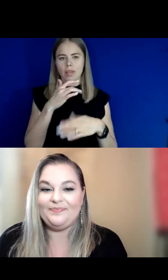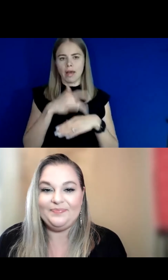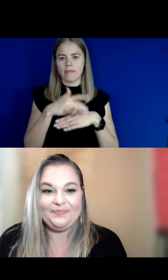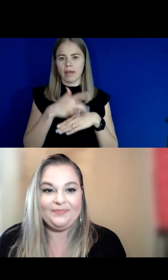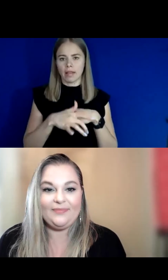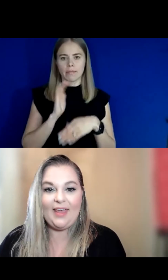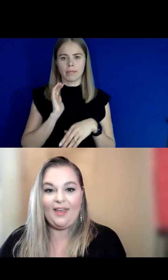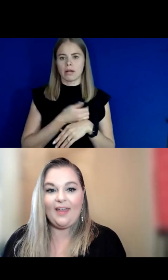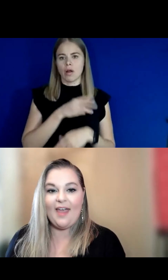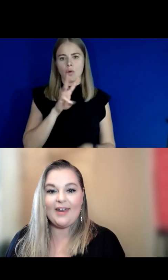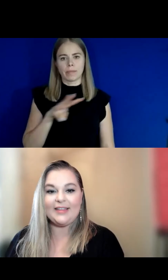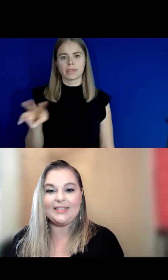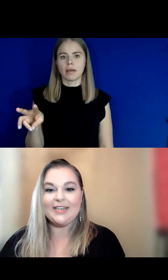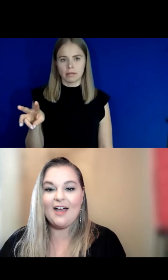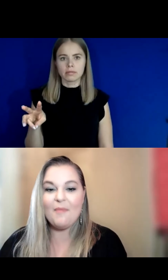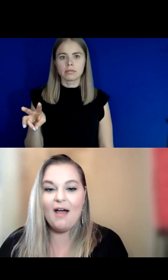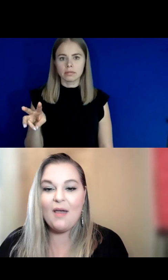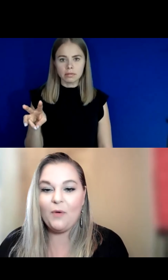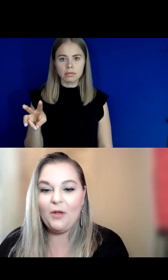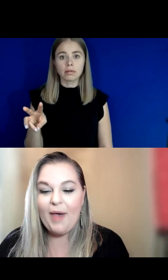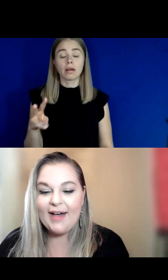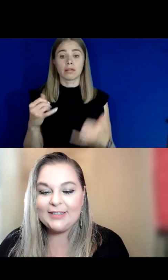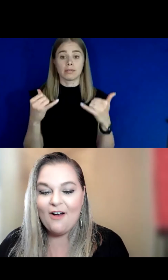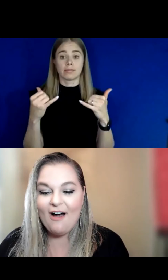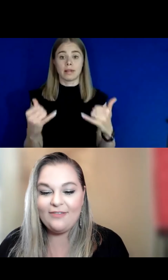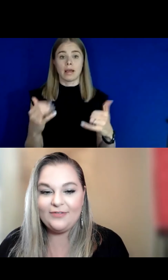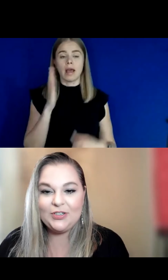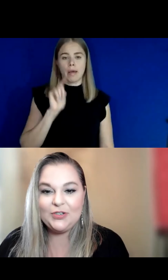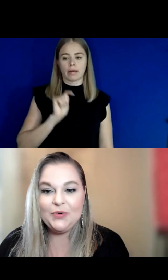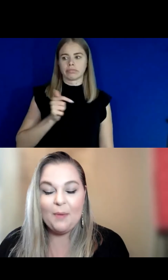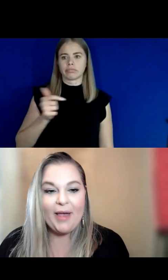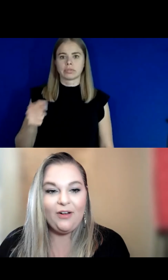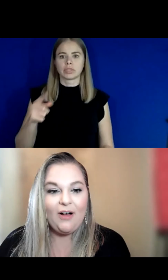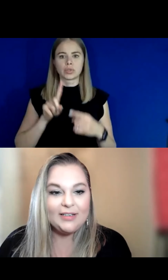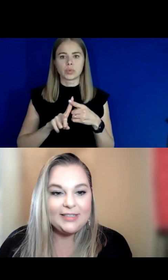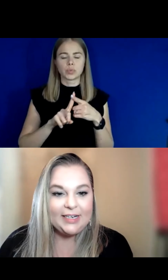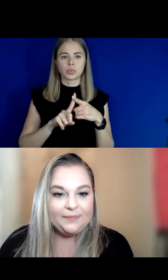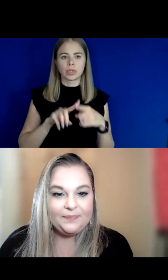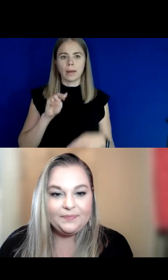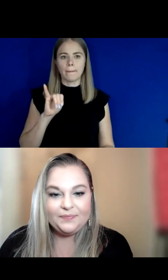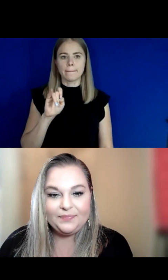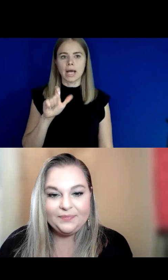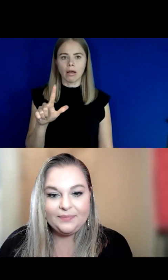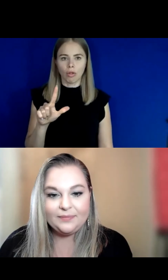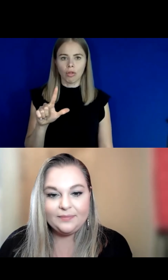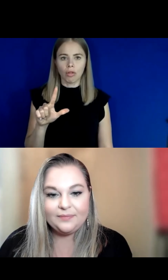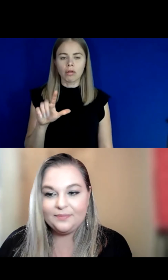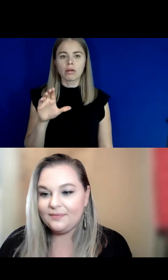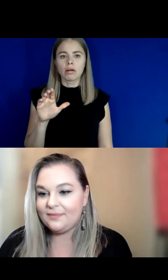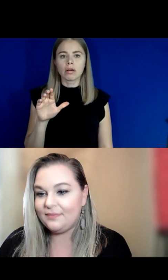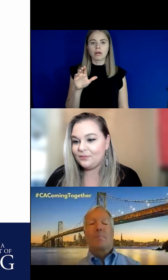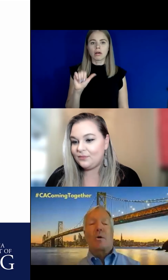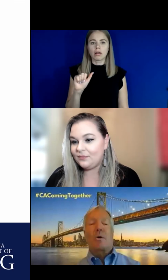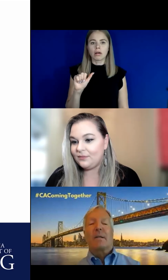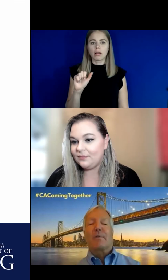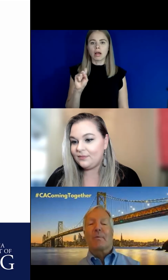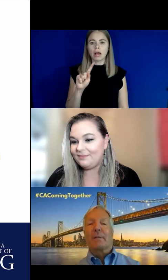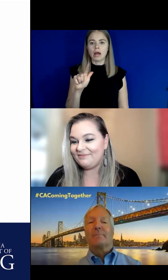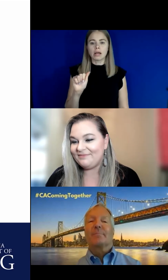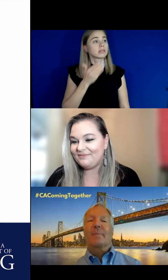webpage. And at this time, I will pass it off to Michael Costa. Good